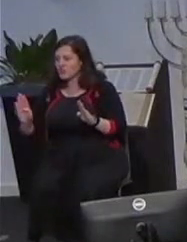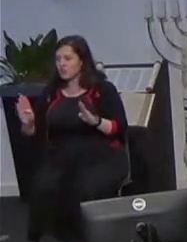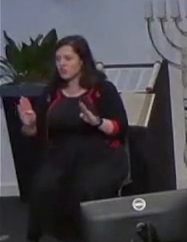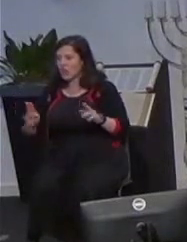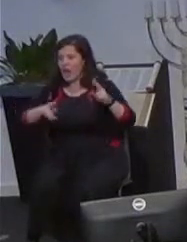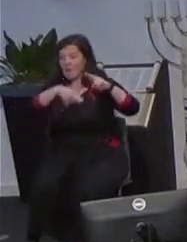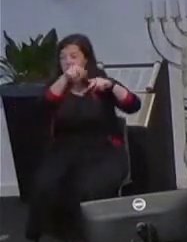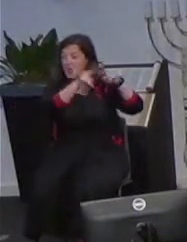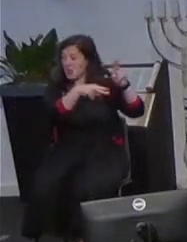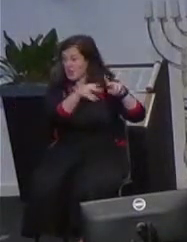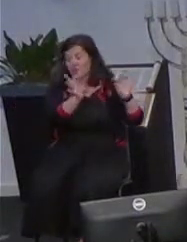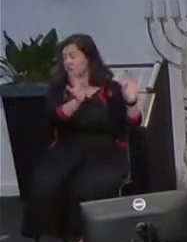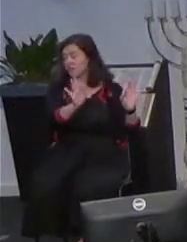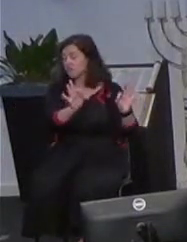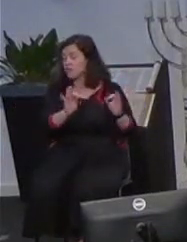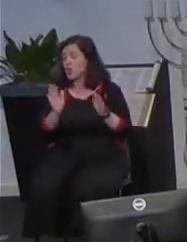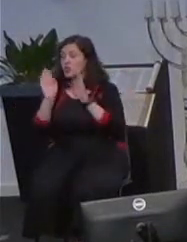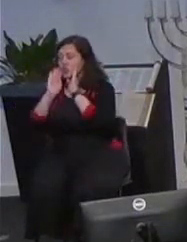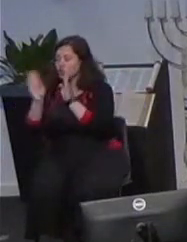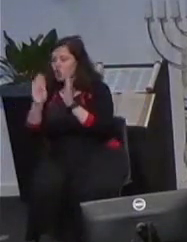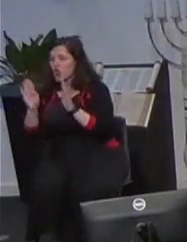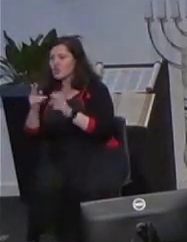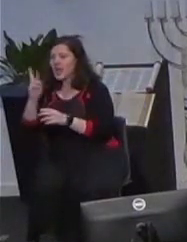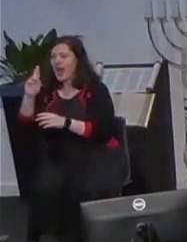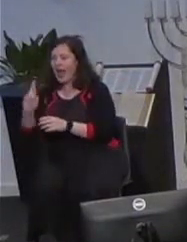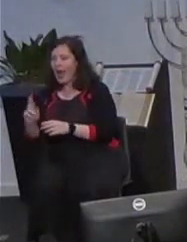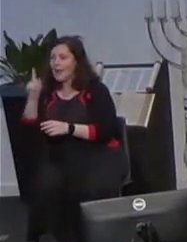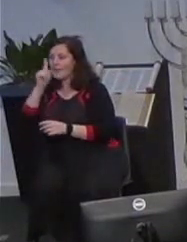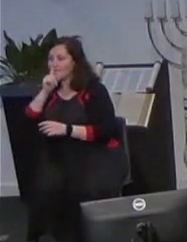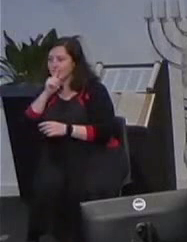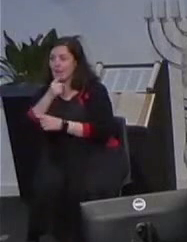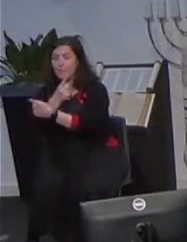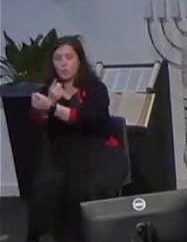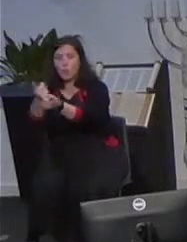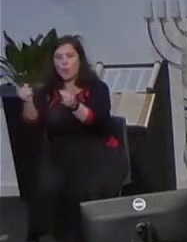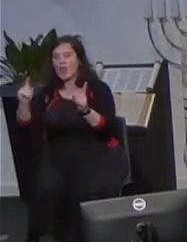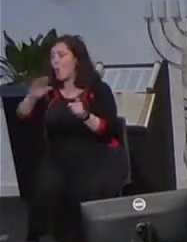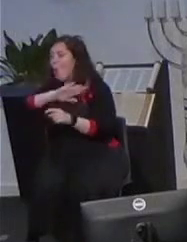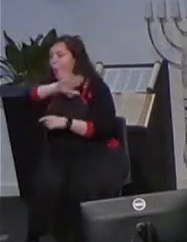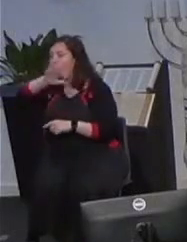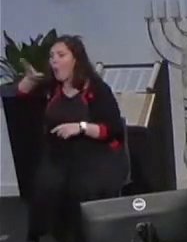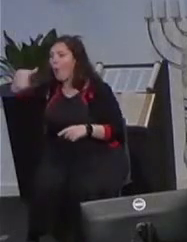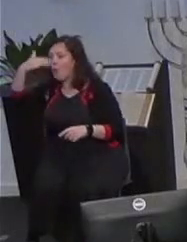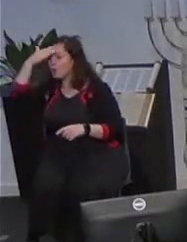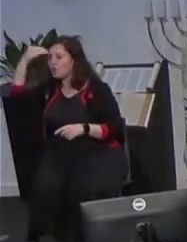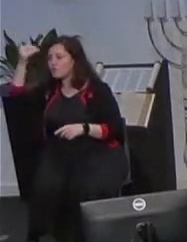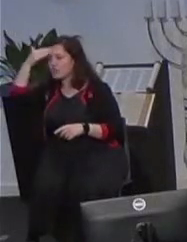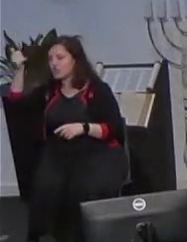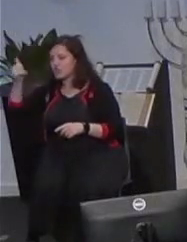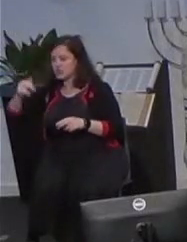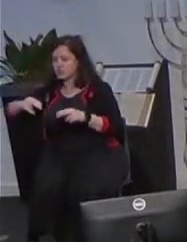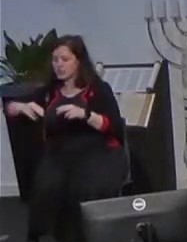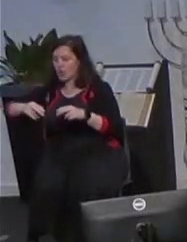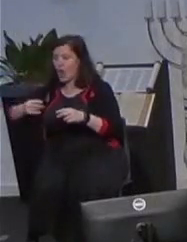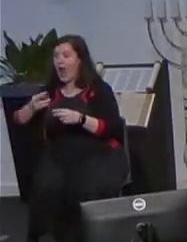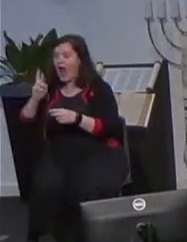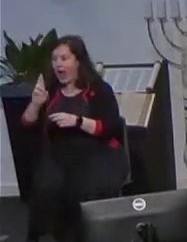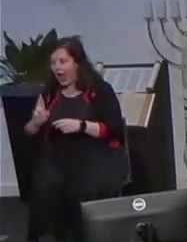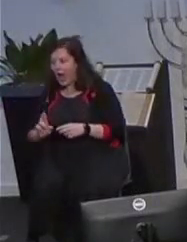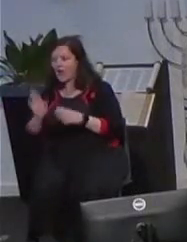stones. The key difference between the old temple and the new temple is that we are part of